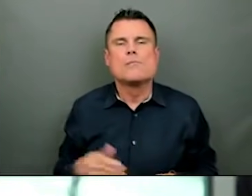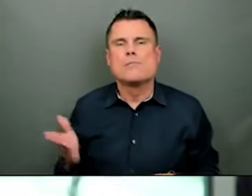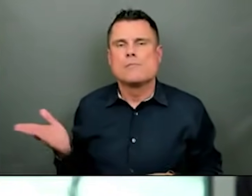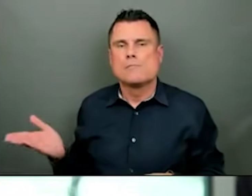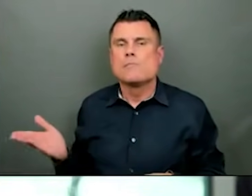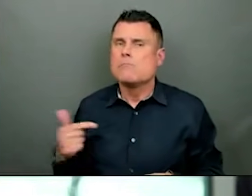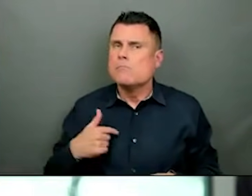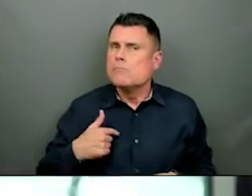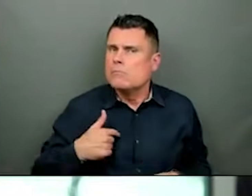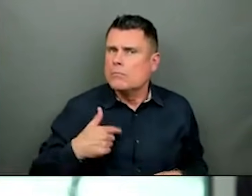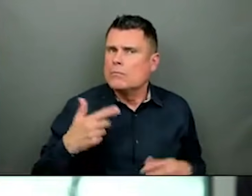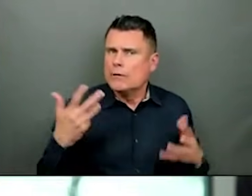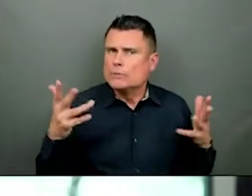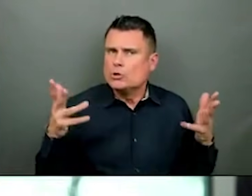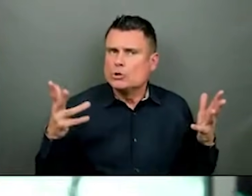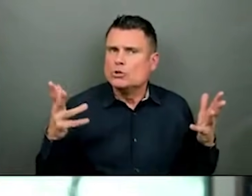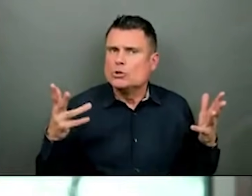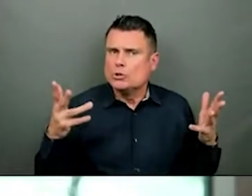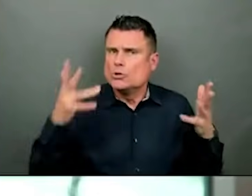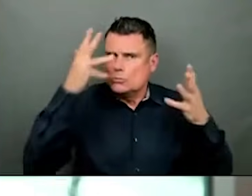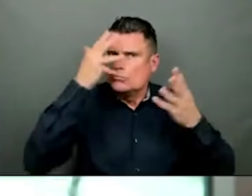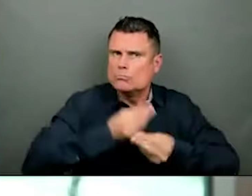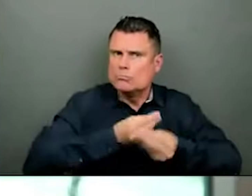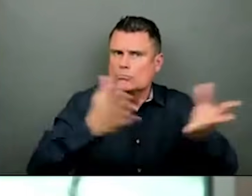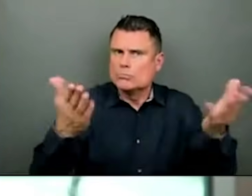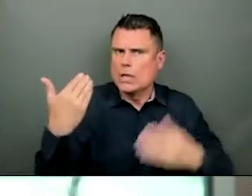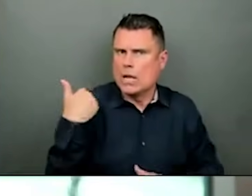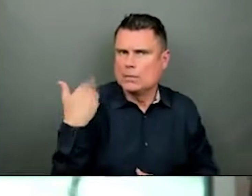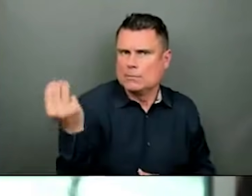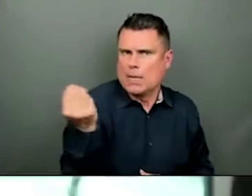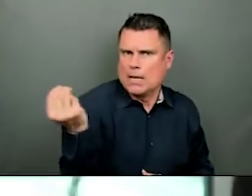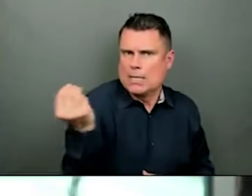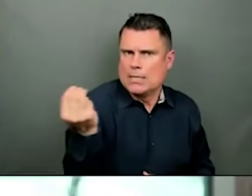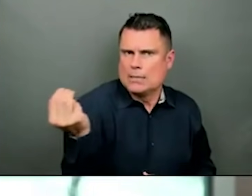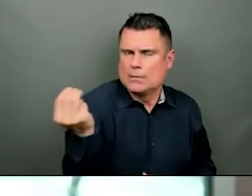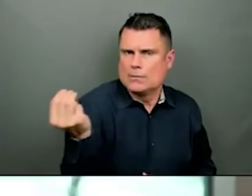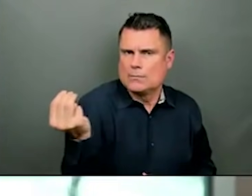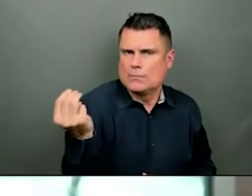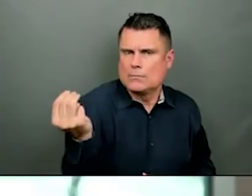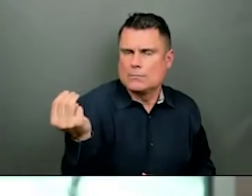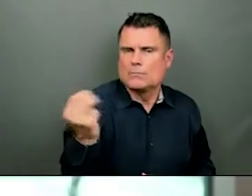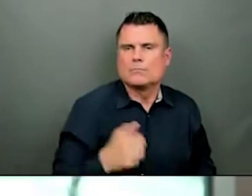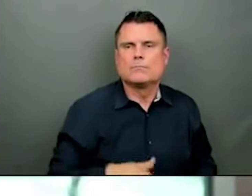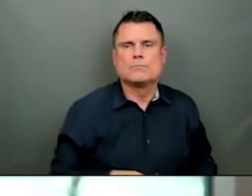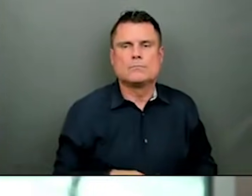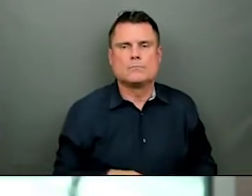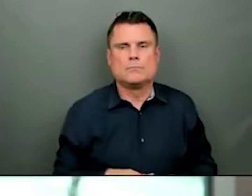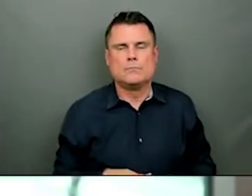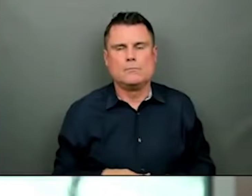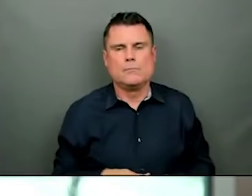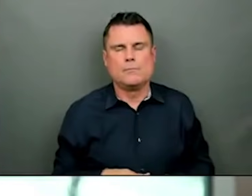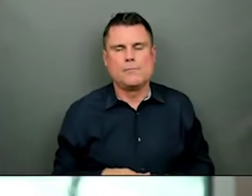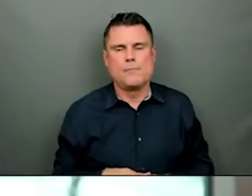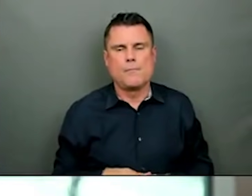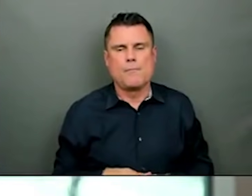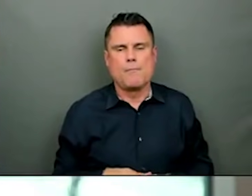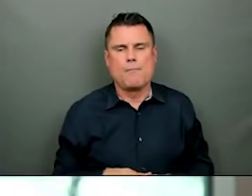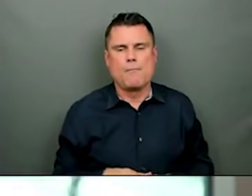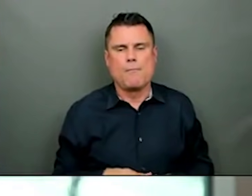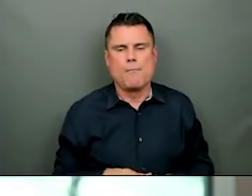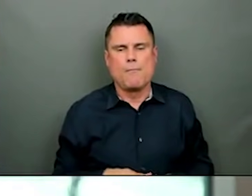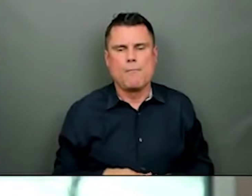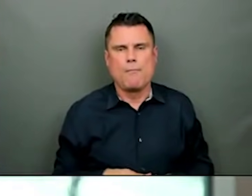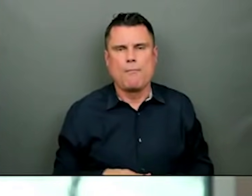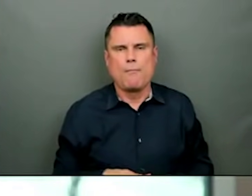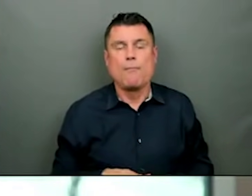about so what we're not seeing an increase proportion of younger people who are hospitalized. So